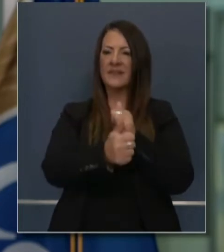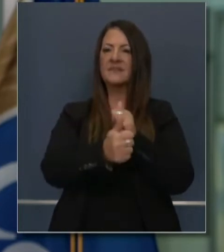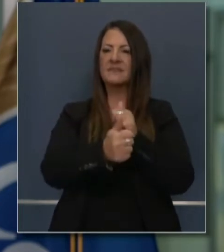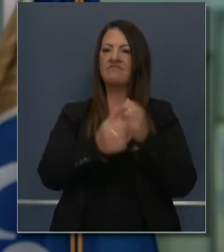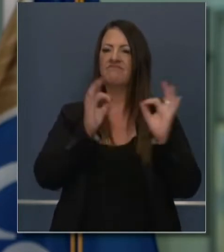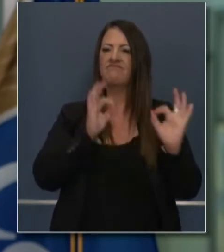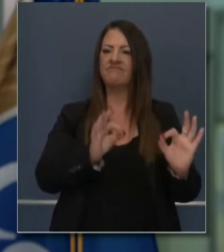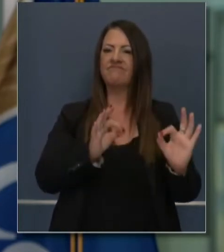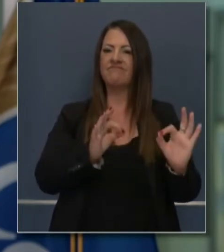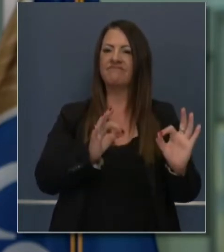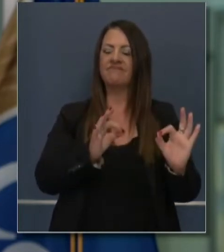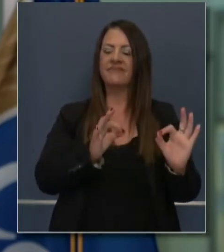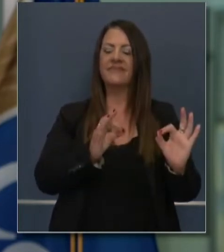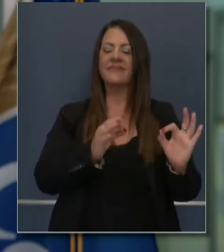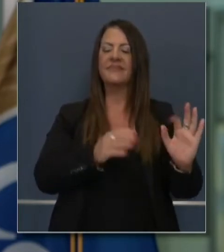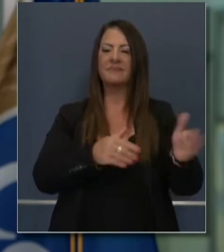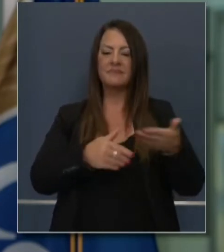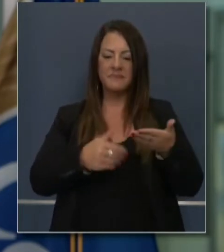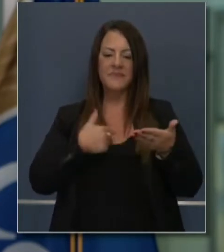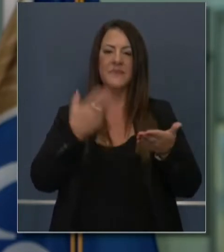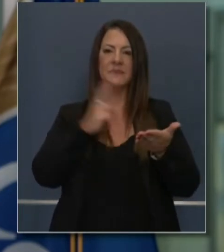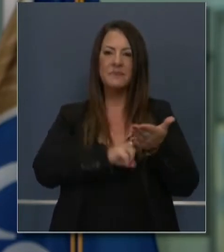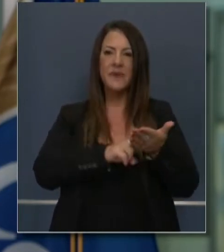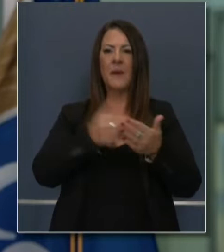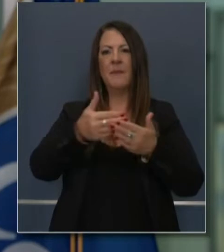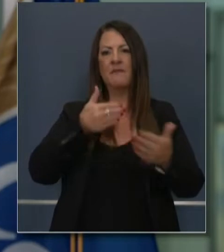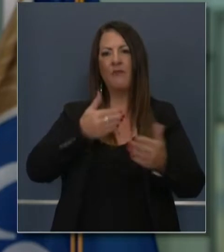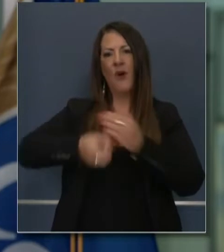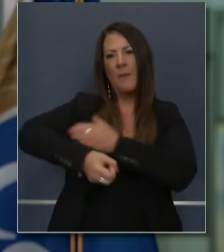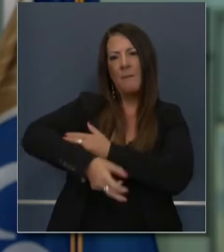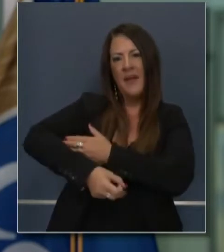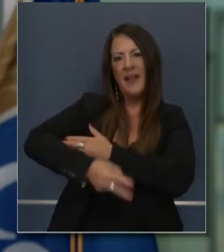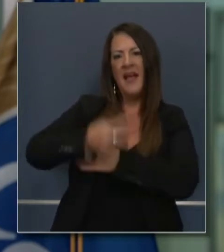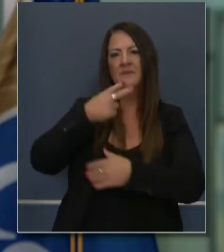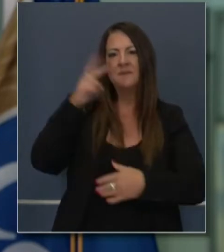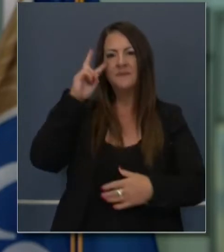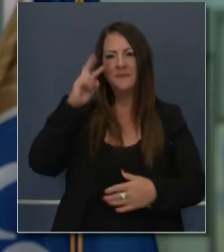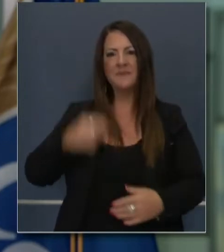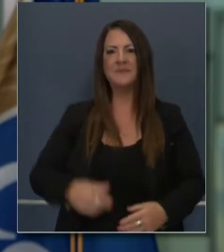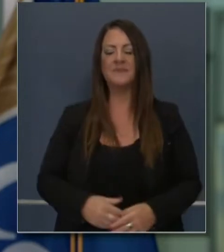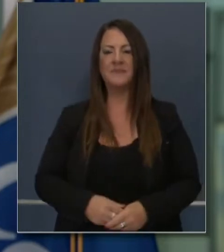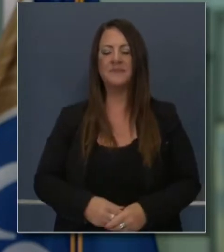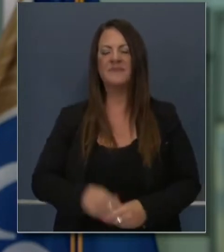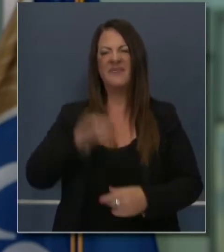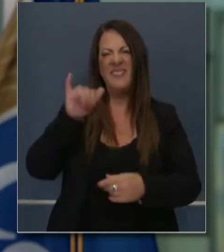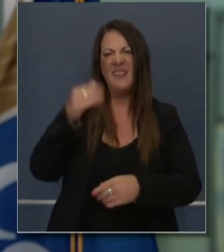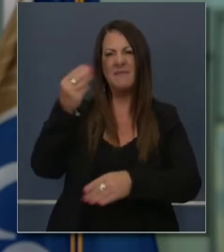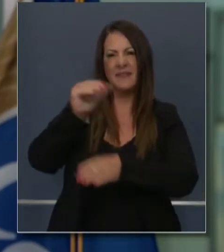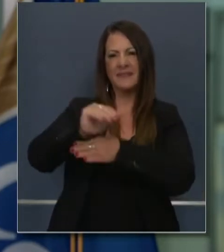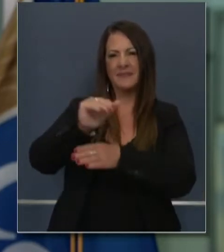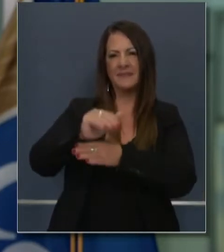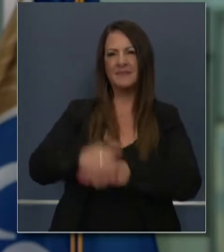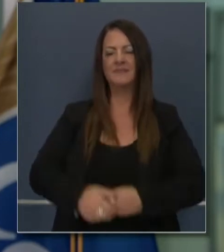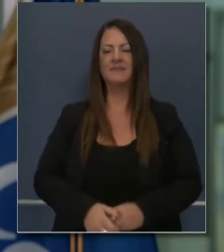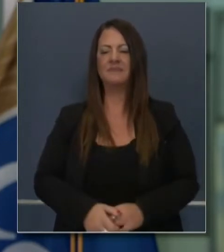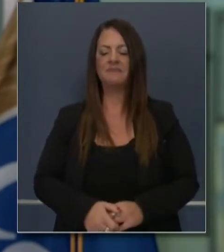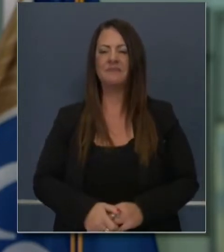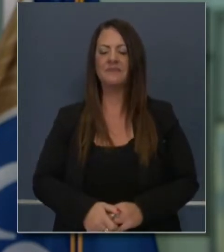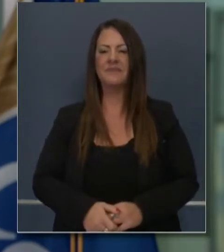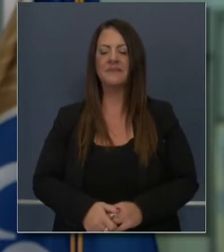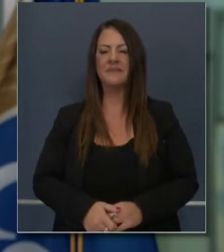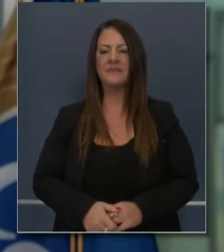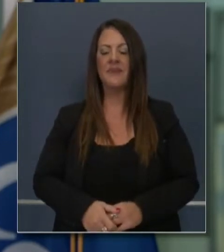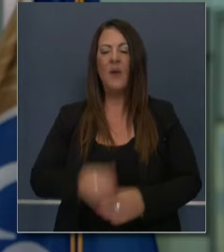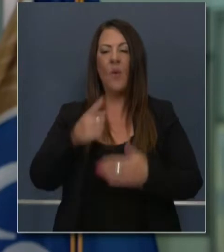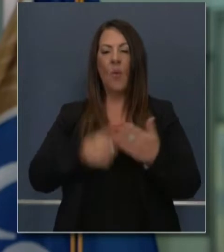get it signed before midnight deadline, which we were able to accomplish late Monday evening. What Lourdes